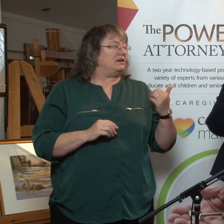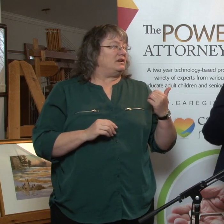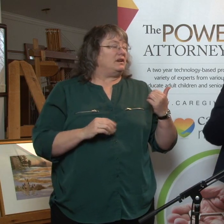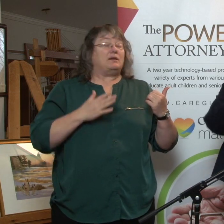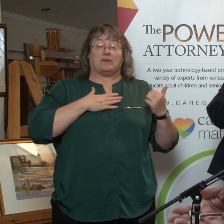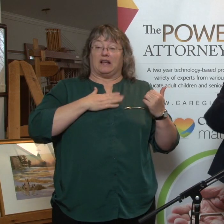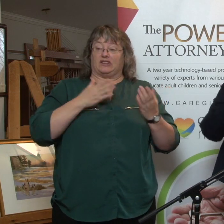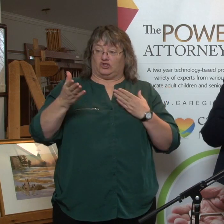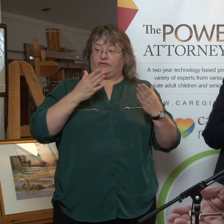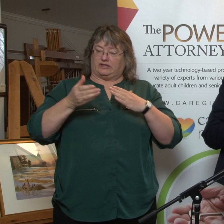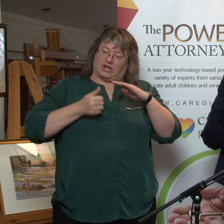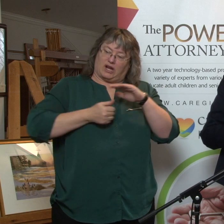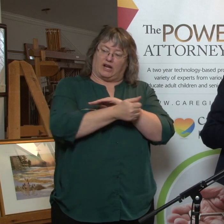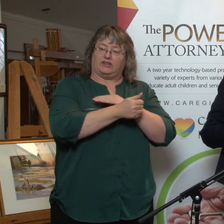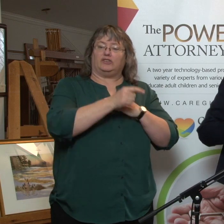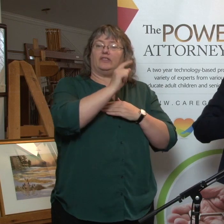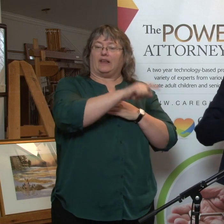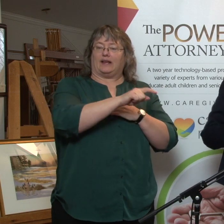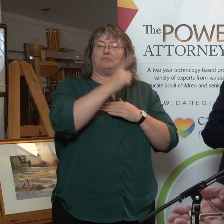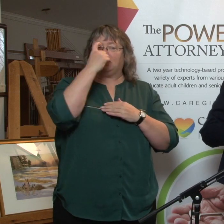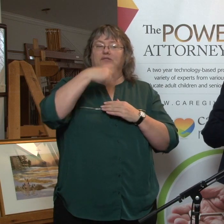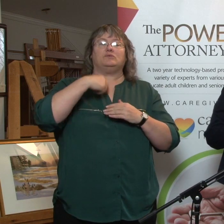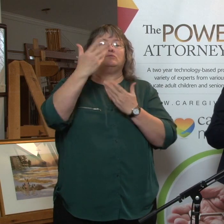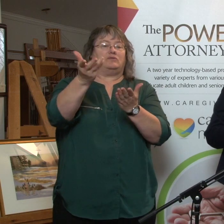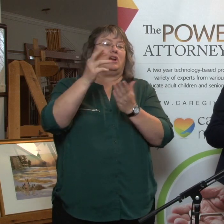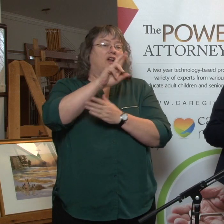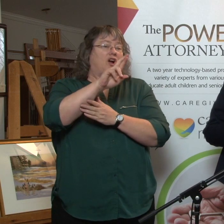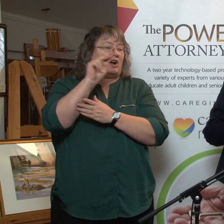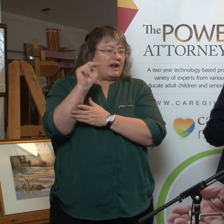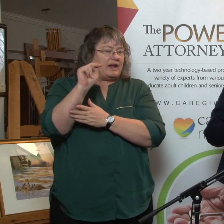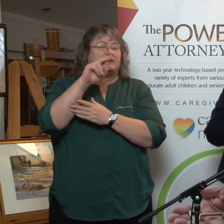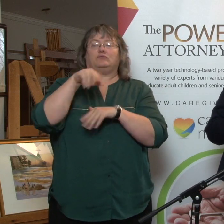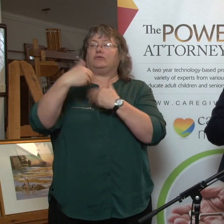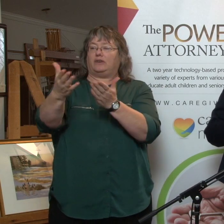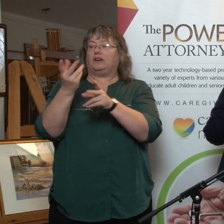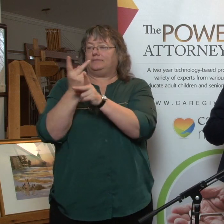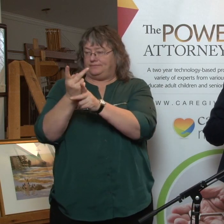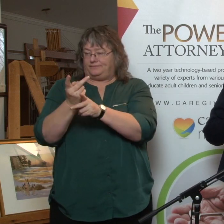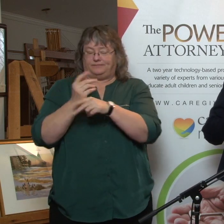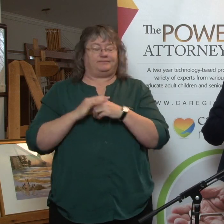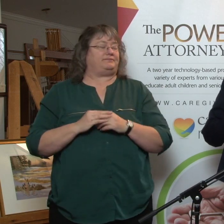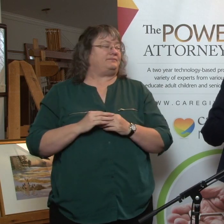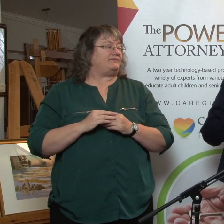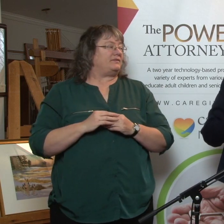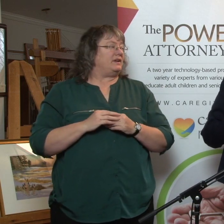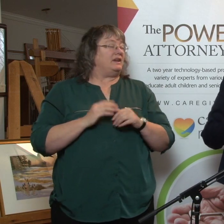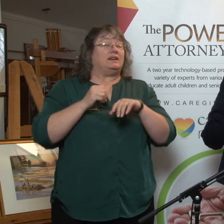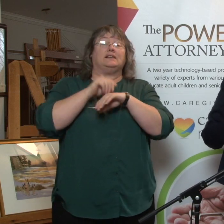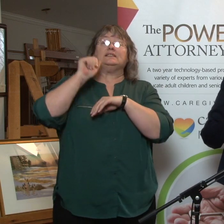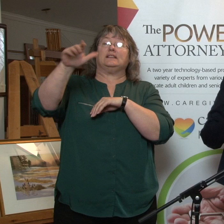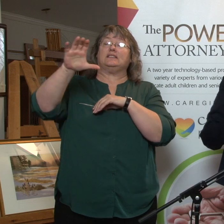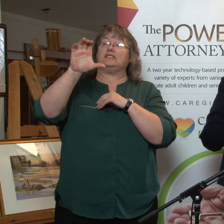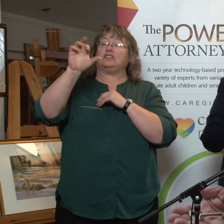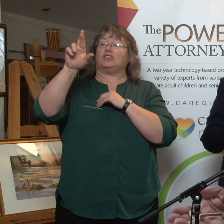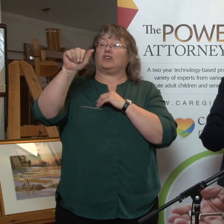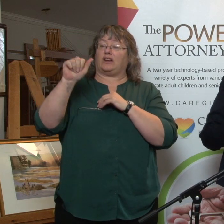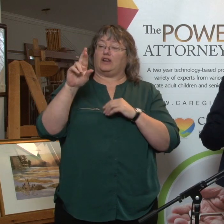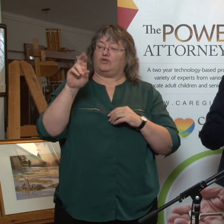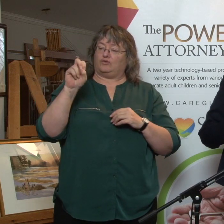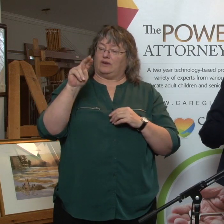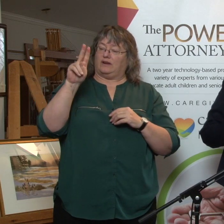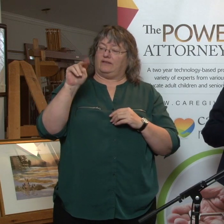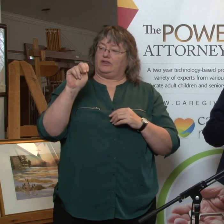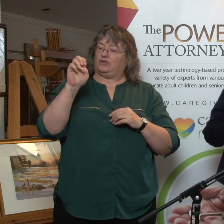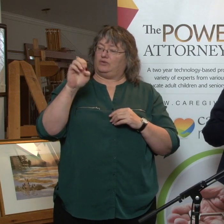umbrella because we're providing registered nurses and providing care. And then you send it to Revenue Canada. Revenue Canada approves